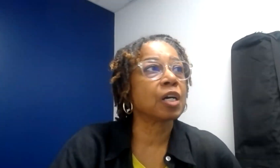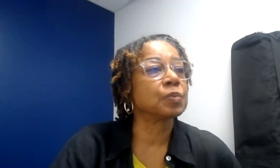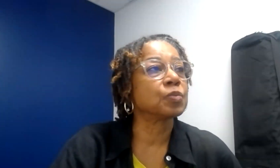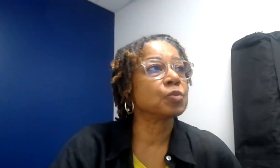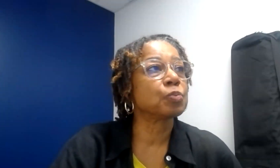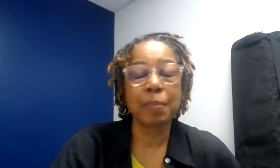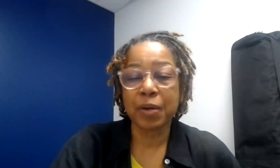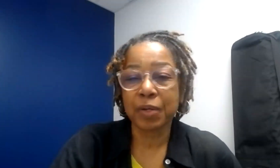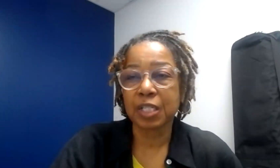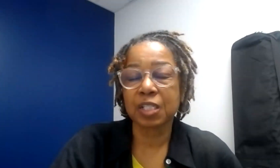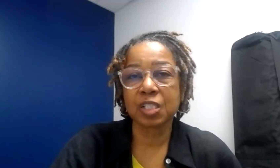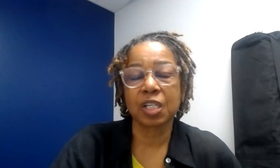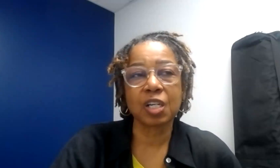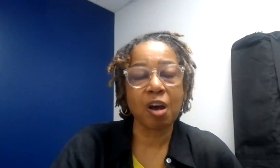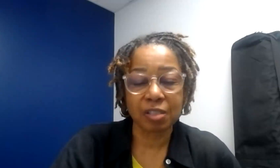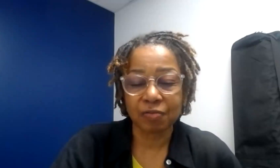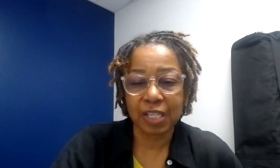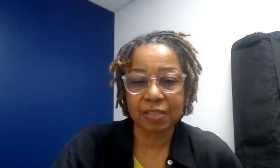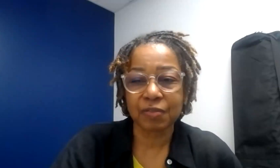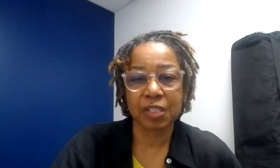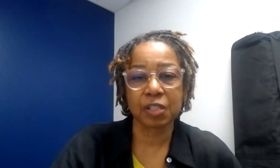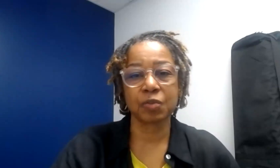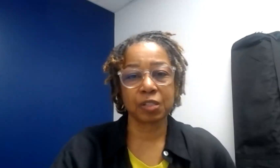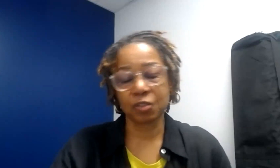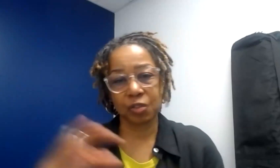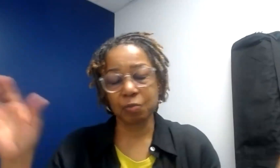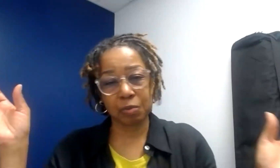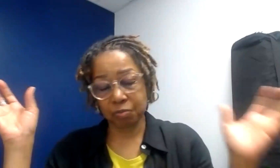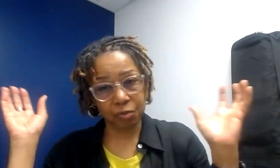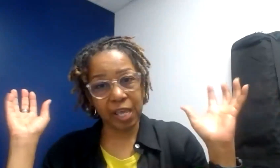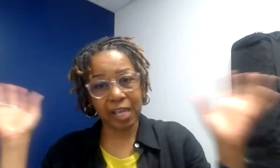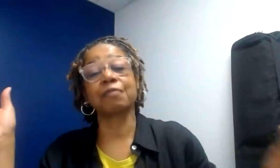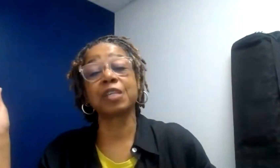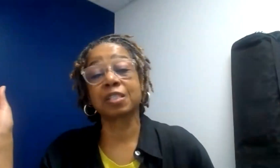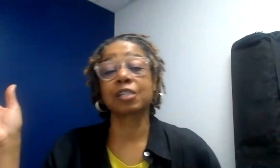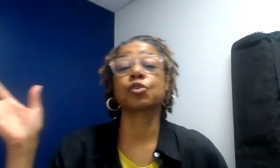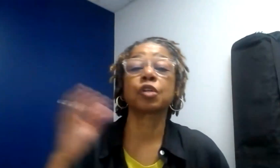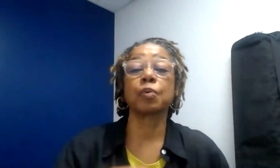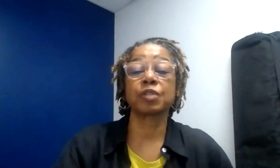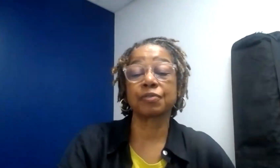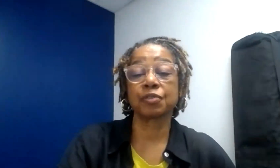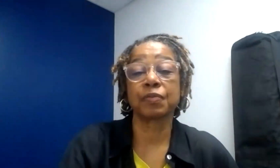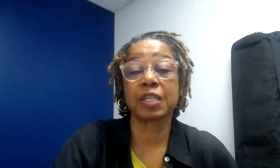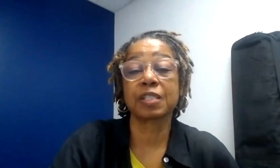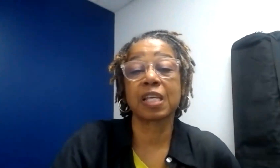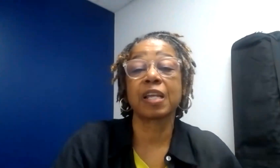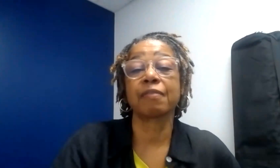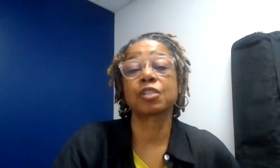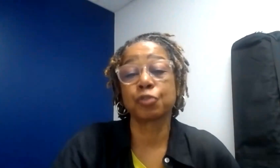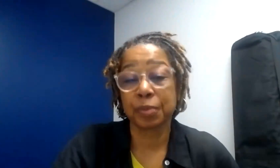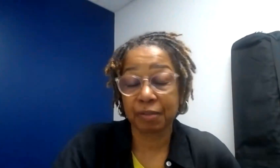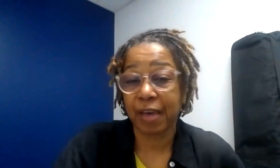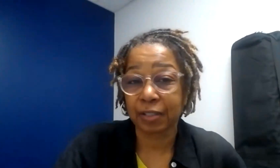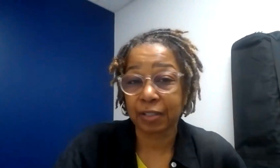showing primary cause of death, their HIV is not showing up on death certificates that